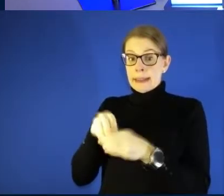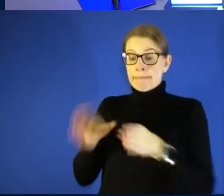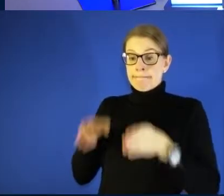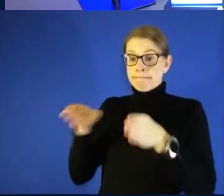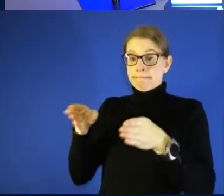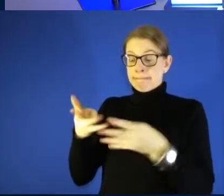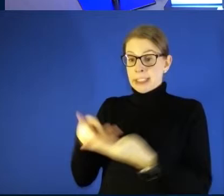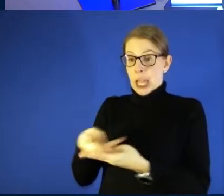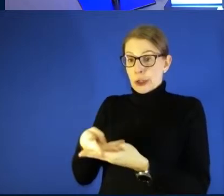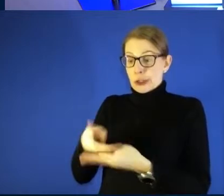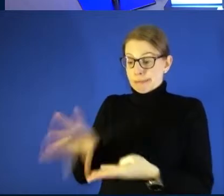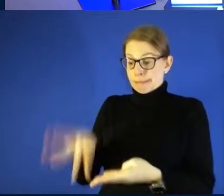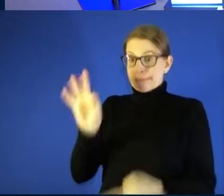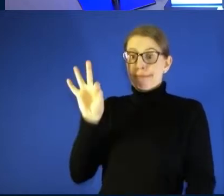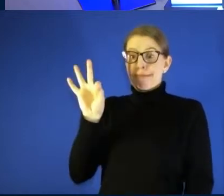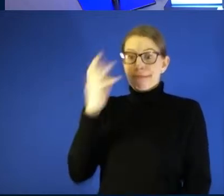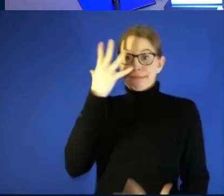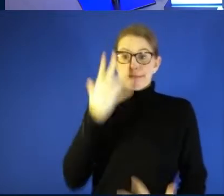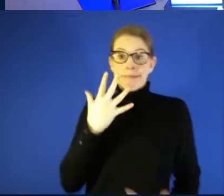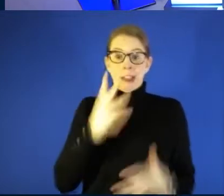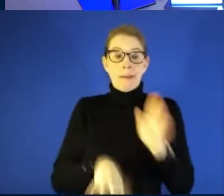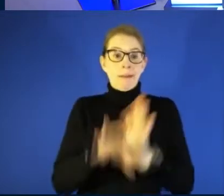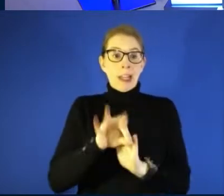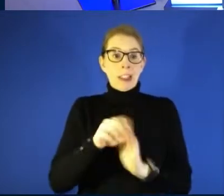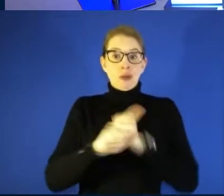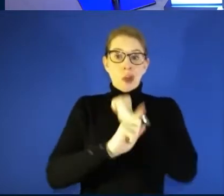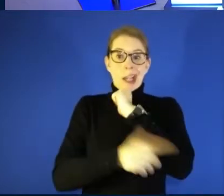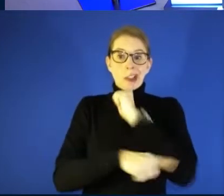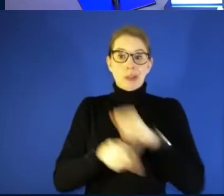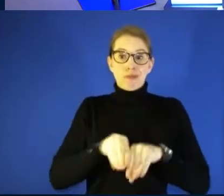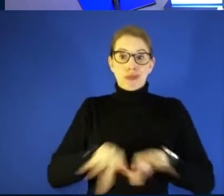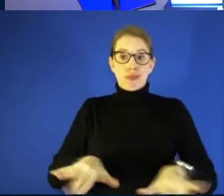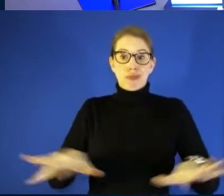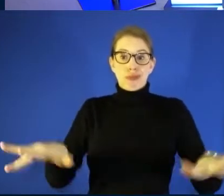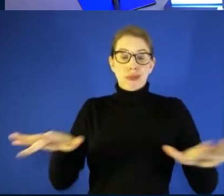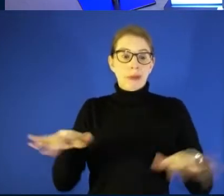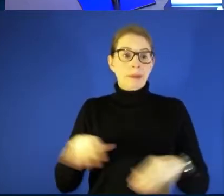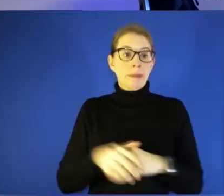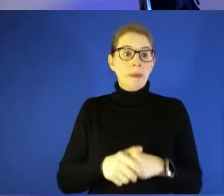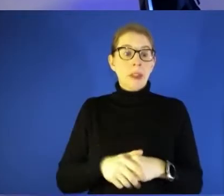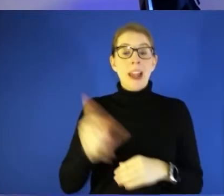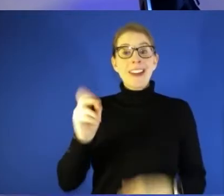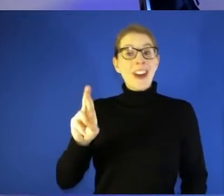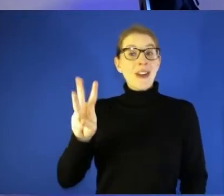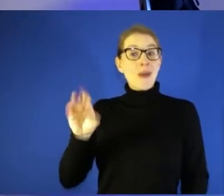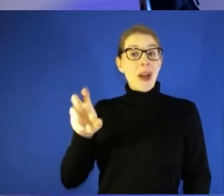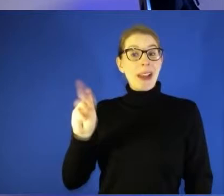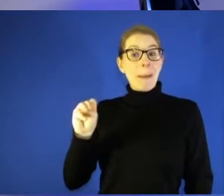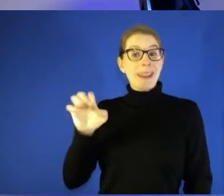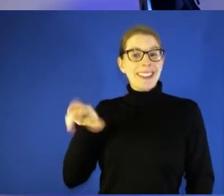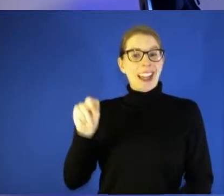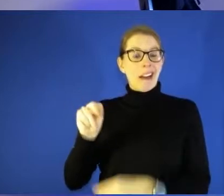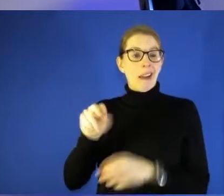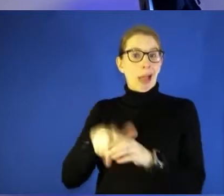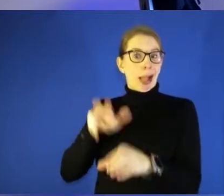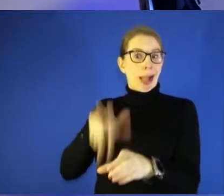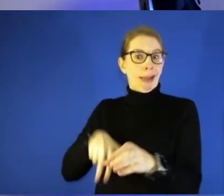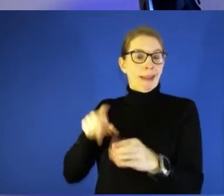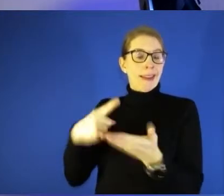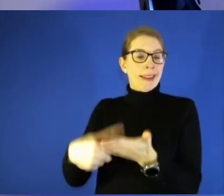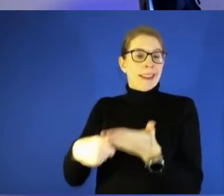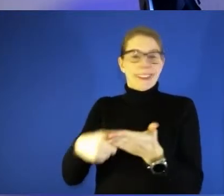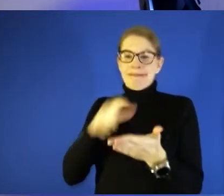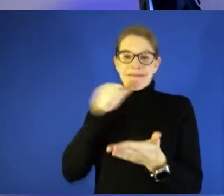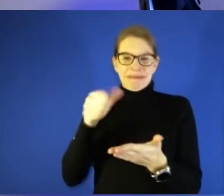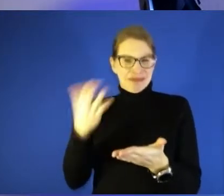good. Very unfortunate. Right, and then, so Dr. Williamson, I'm not letting you get out of this conversation. So when we talk about these type of measures